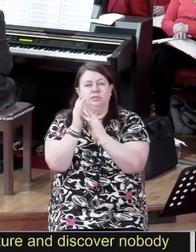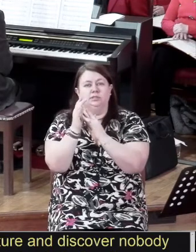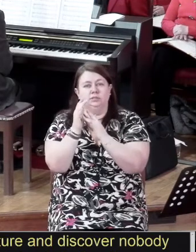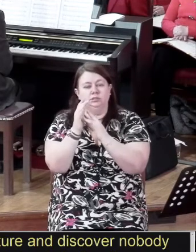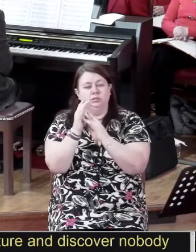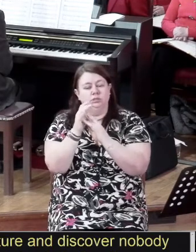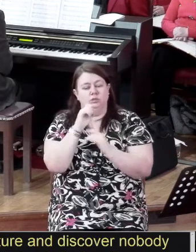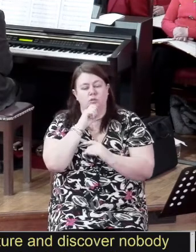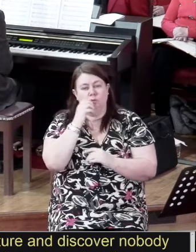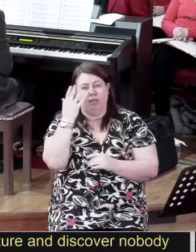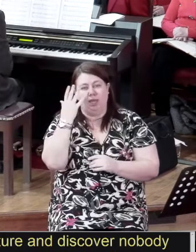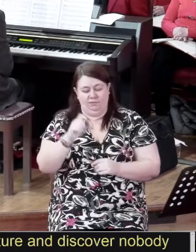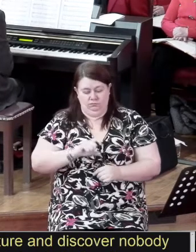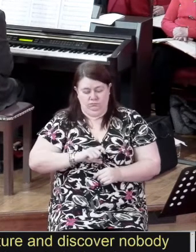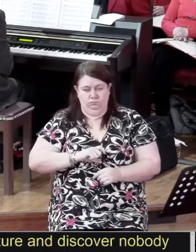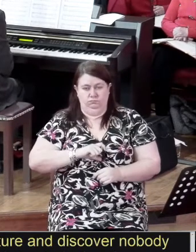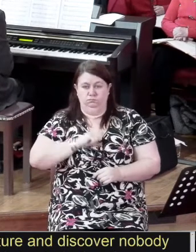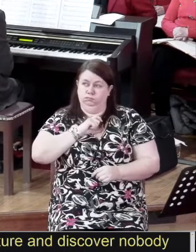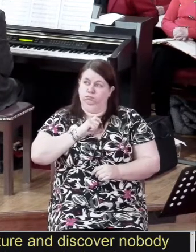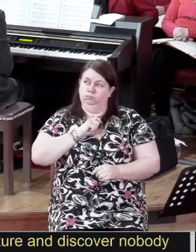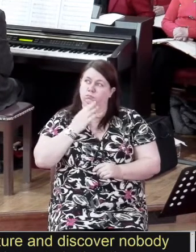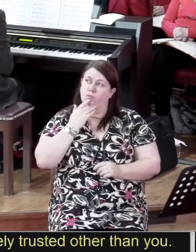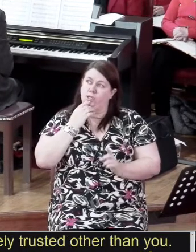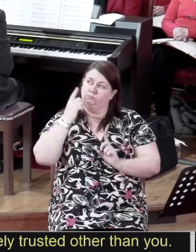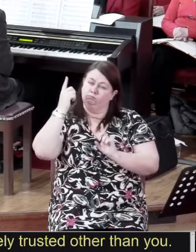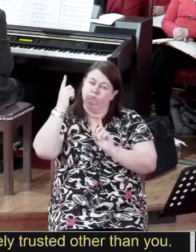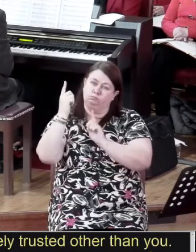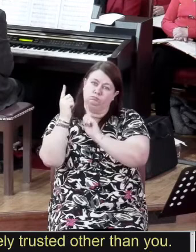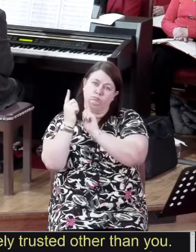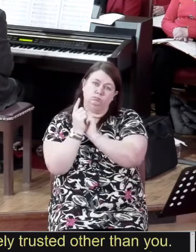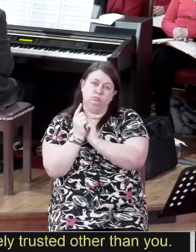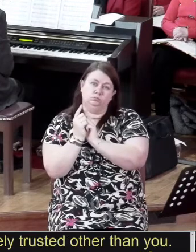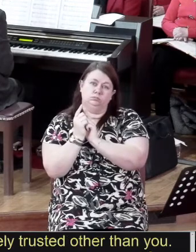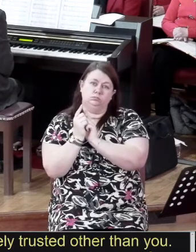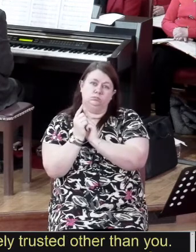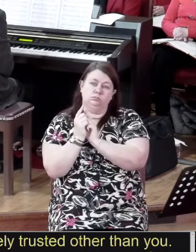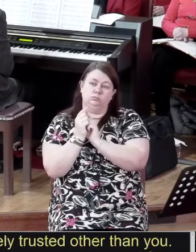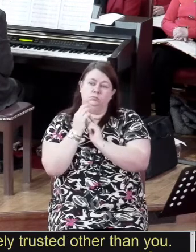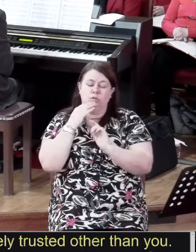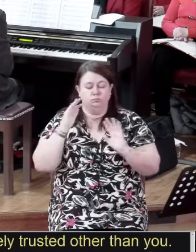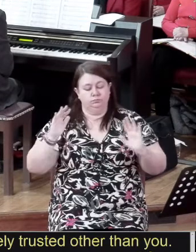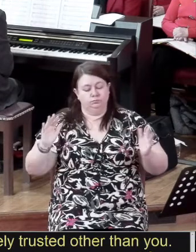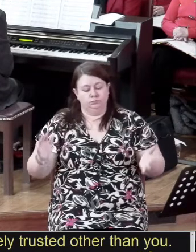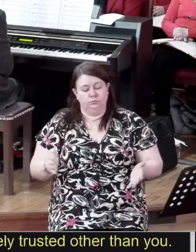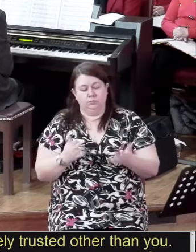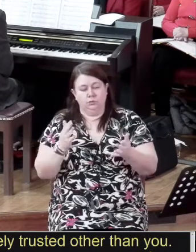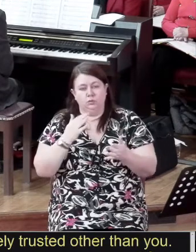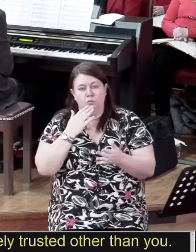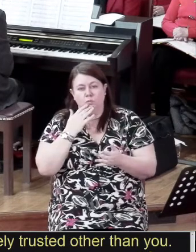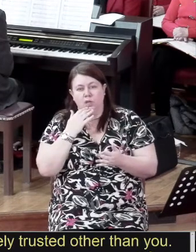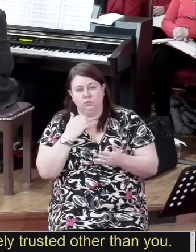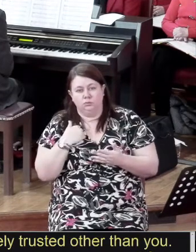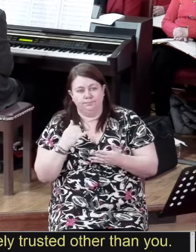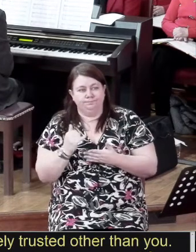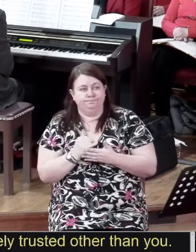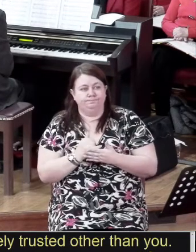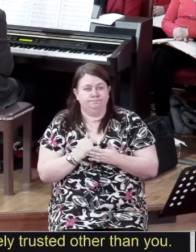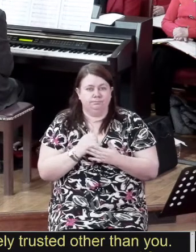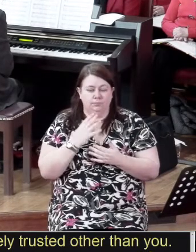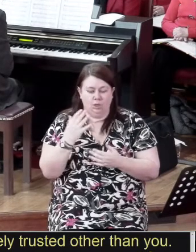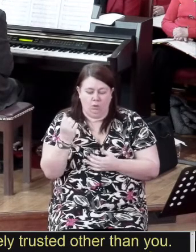whom we have confidence to enter your presence. That he lifts us when we fall, holds us when we're